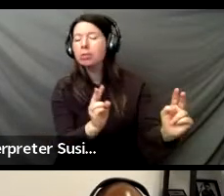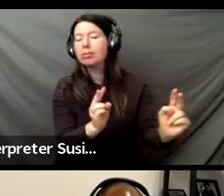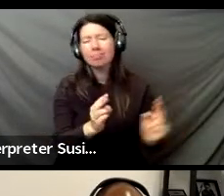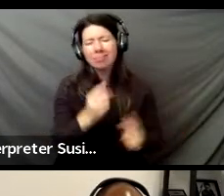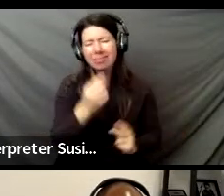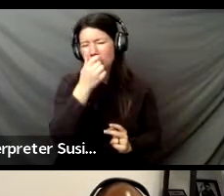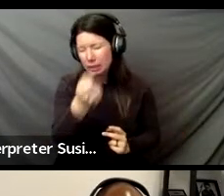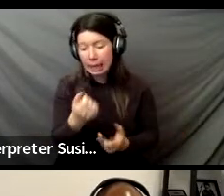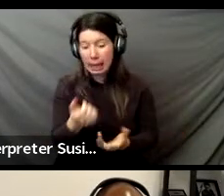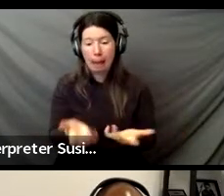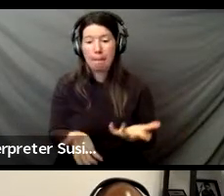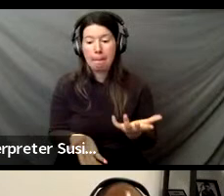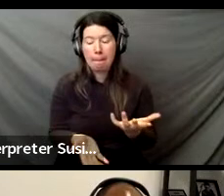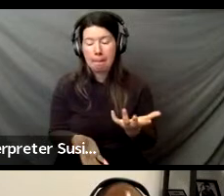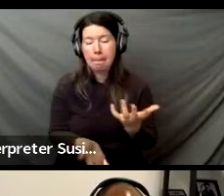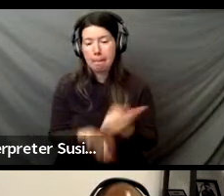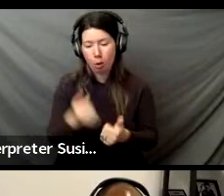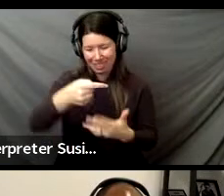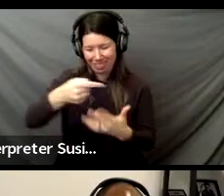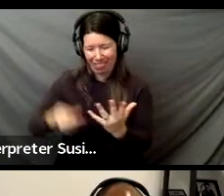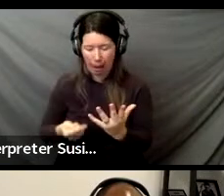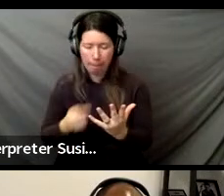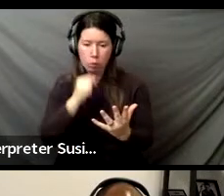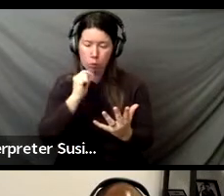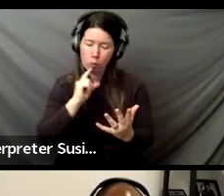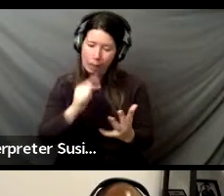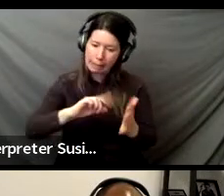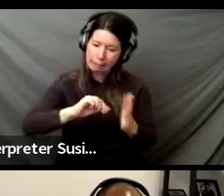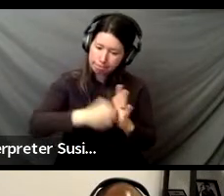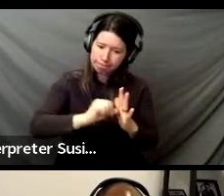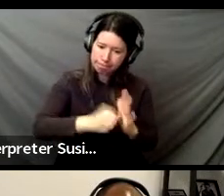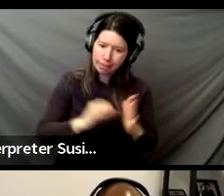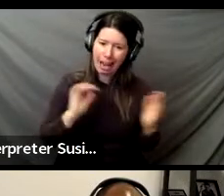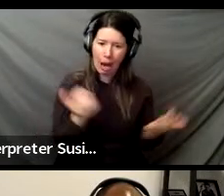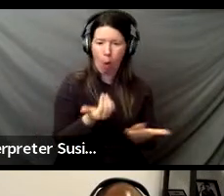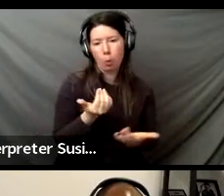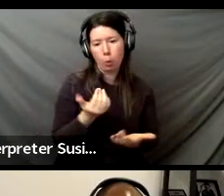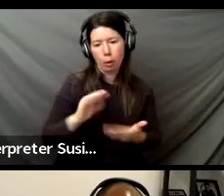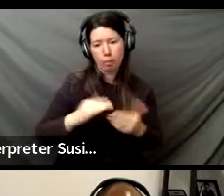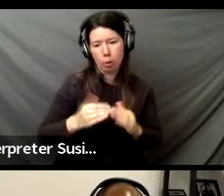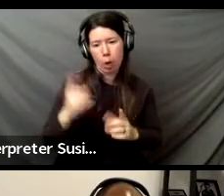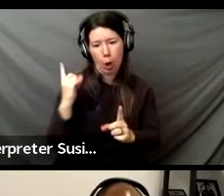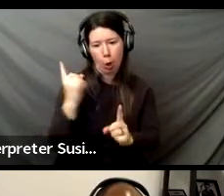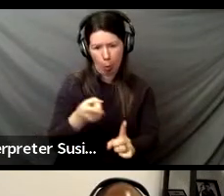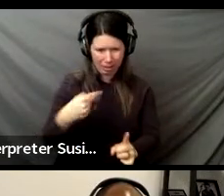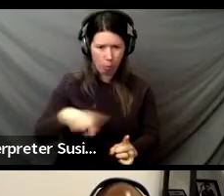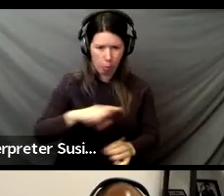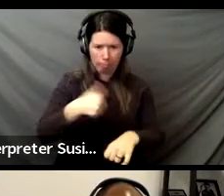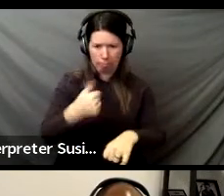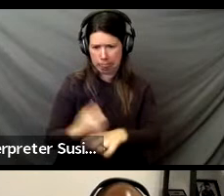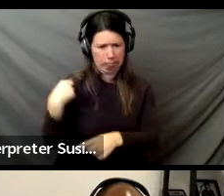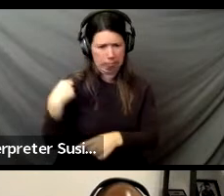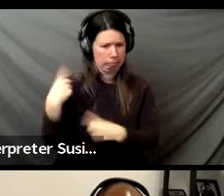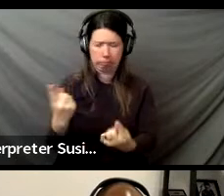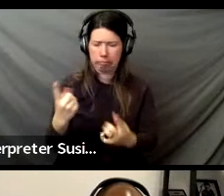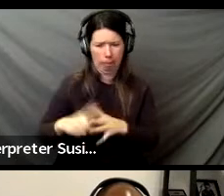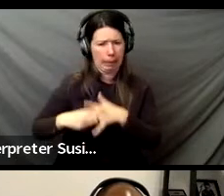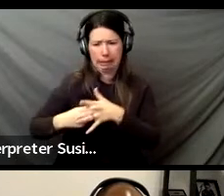the same community goals that we've been working with since day one. In other cases, there